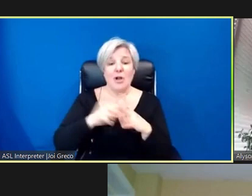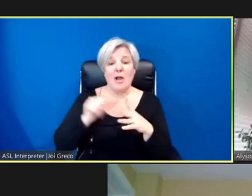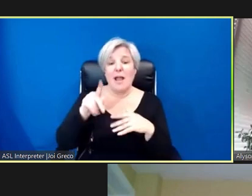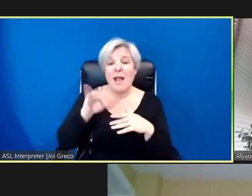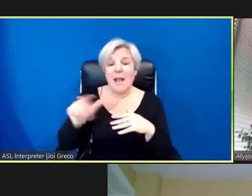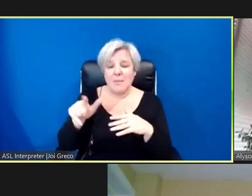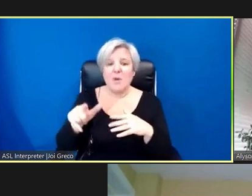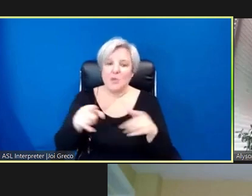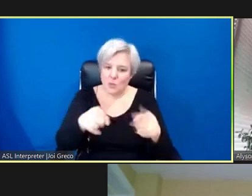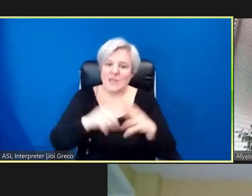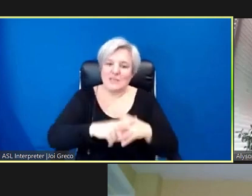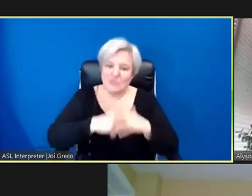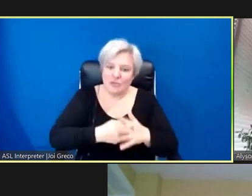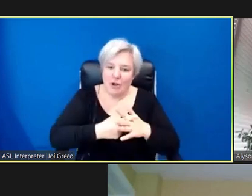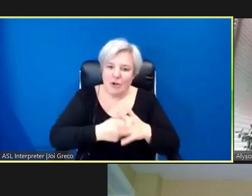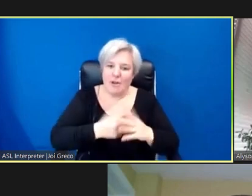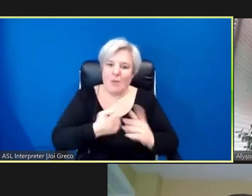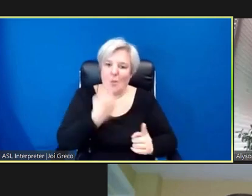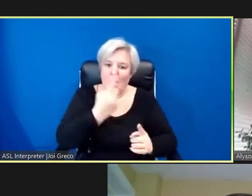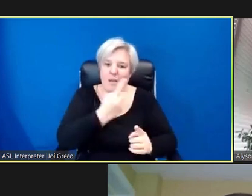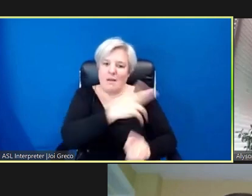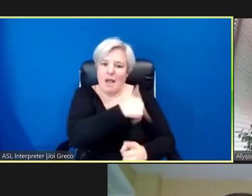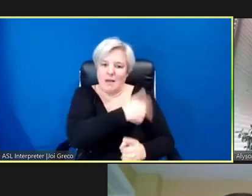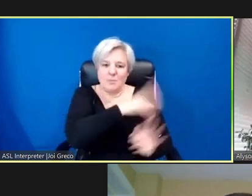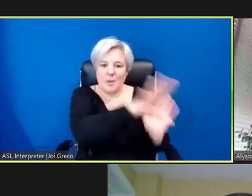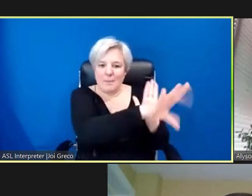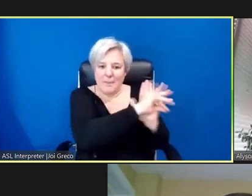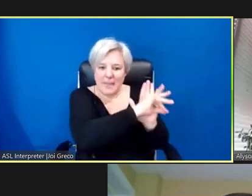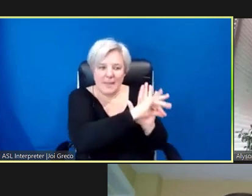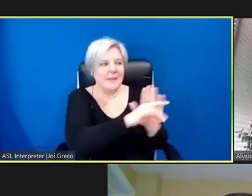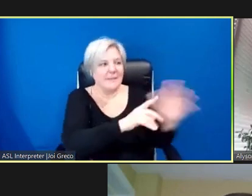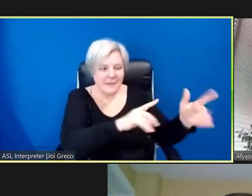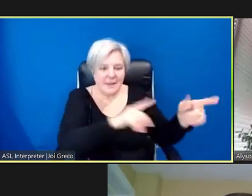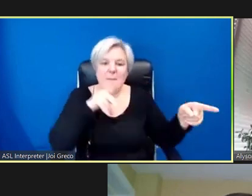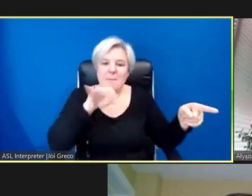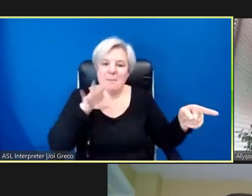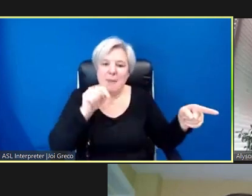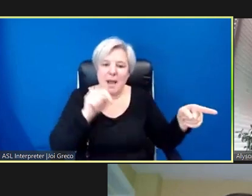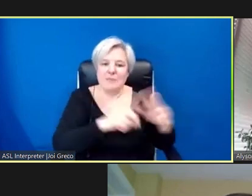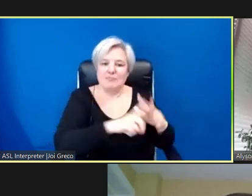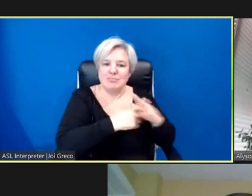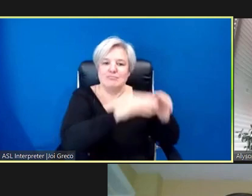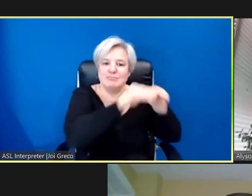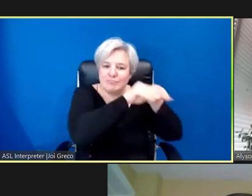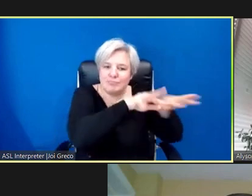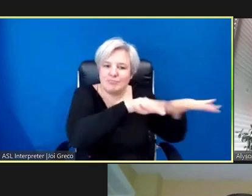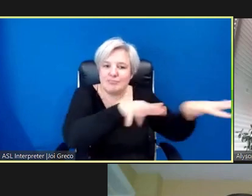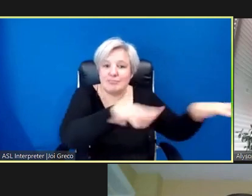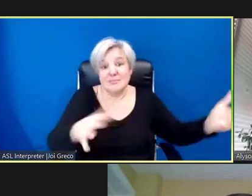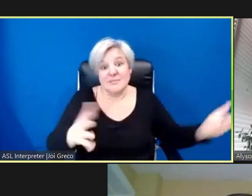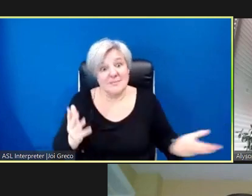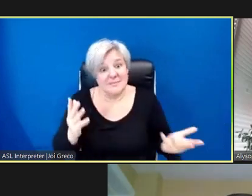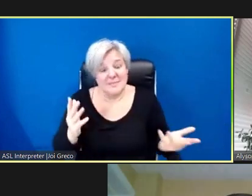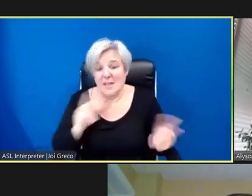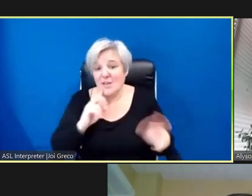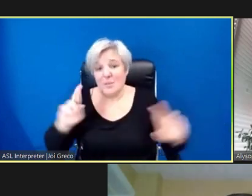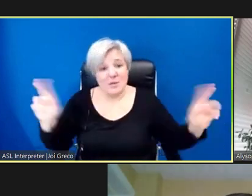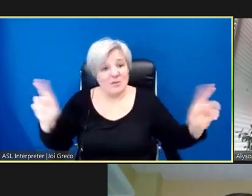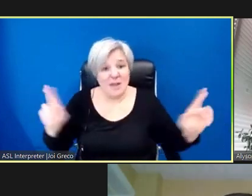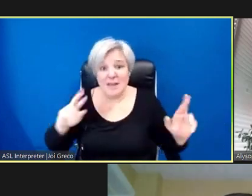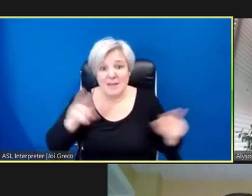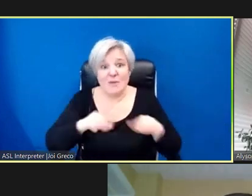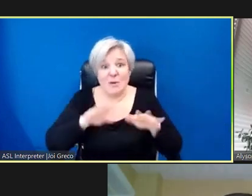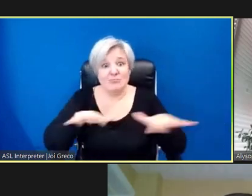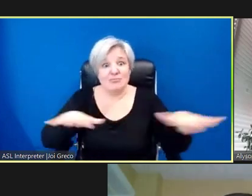pilot project of the VSV and start to get some of the information back. And then you'd be beautifully suited as you go